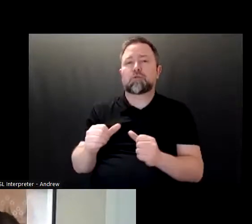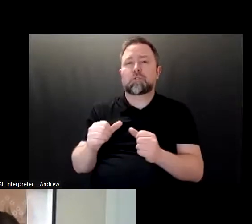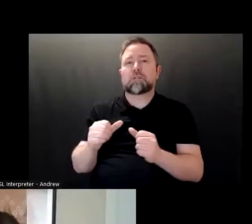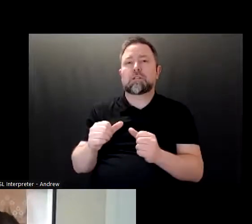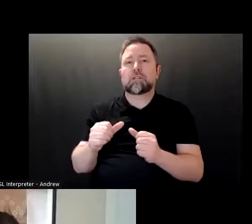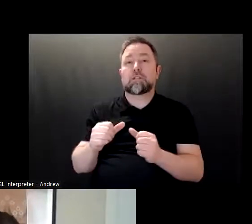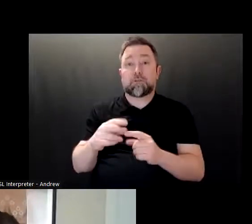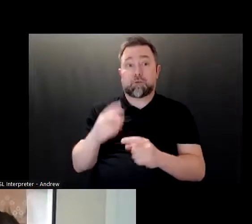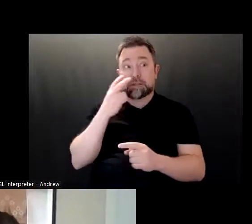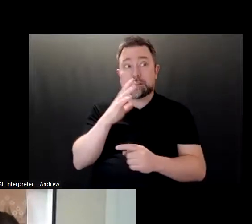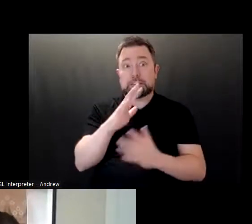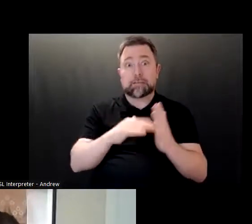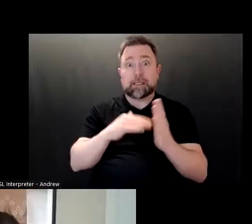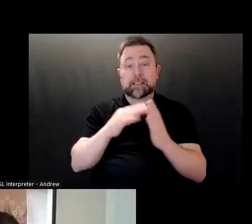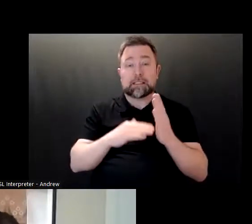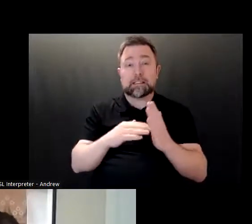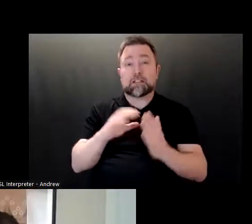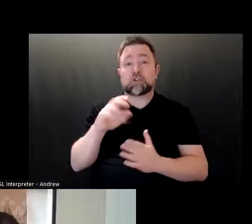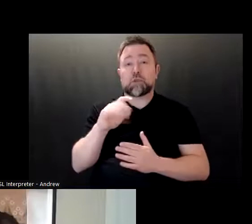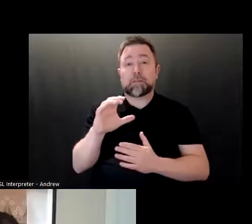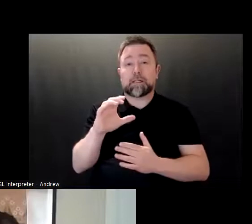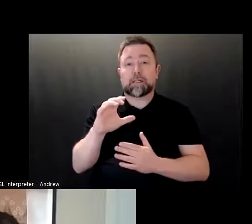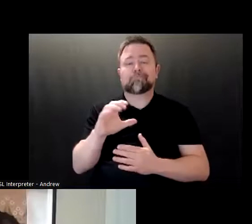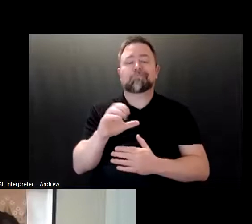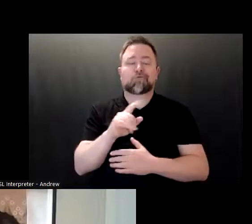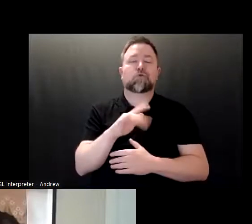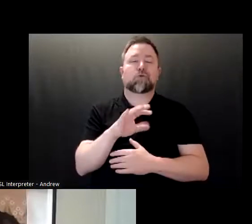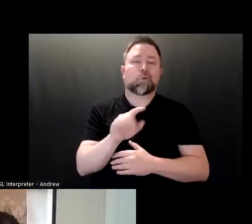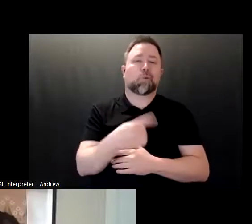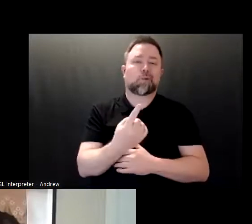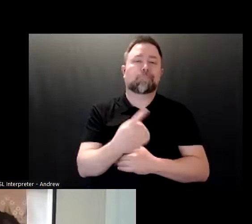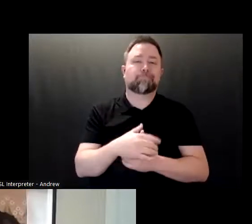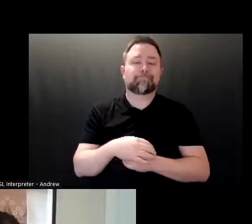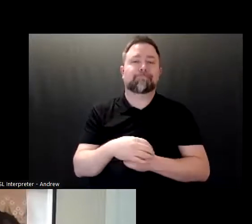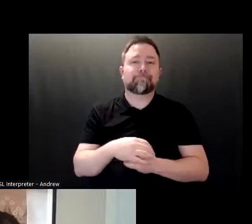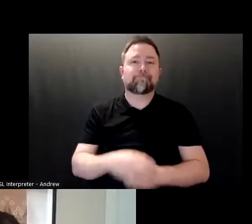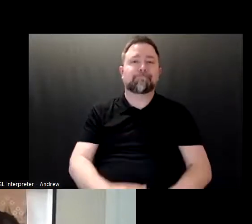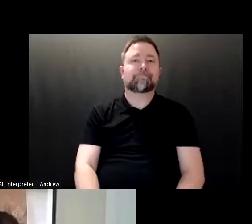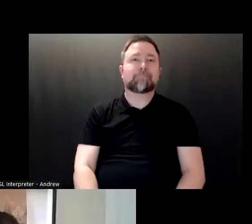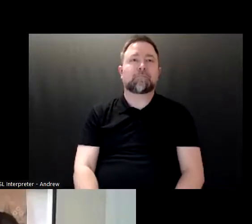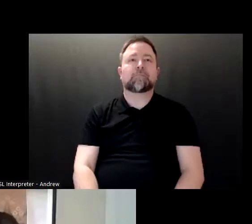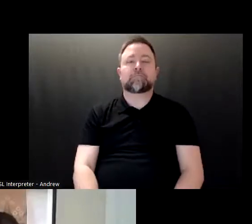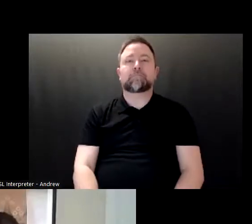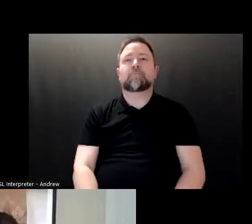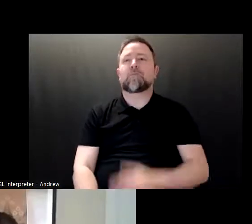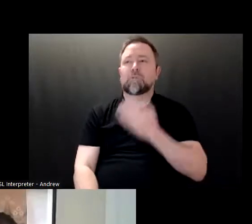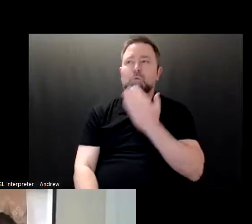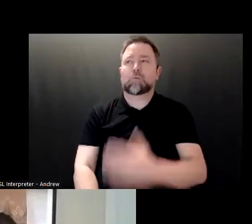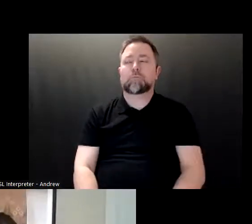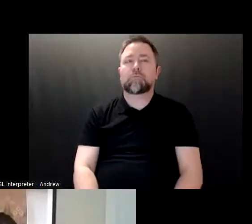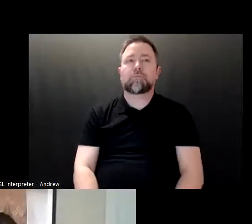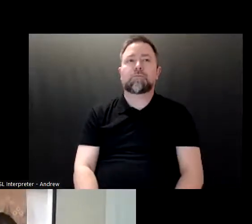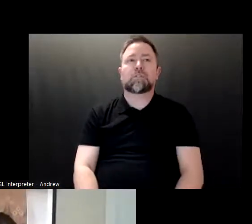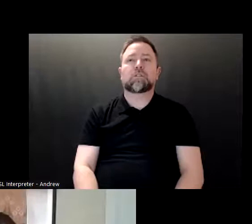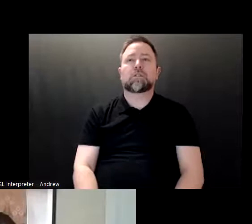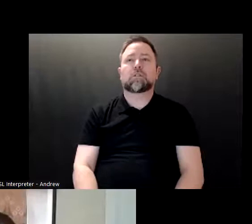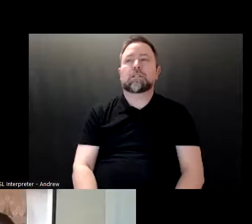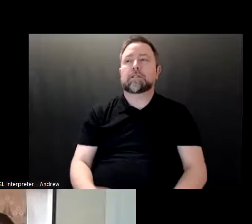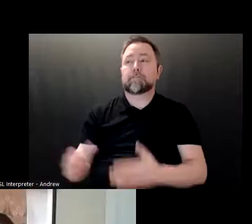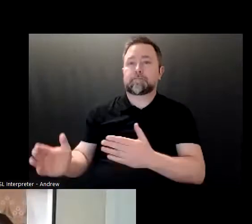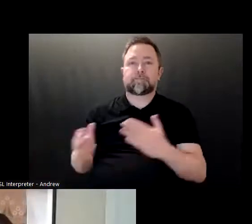purchased the site from Wharton near the end of his life when he was having some financial struggles so that he could live out his days